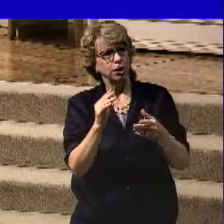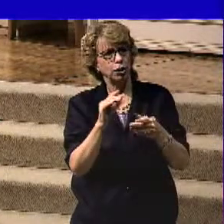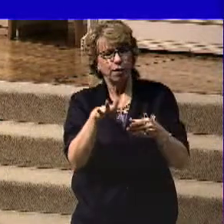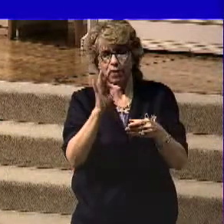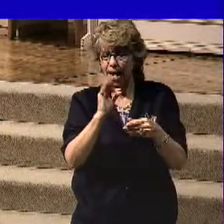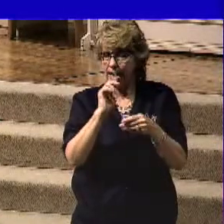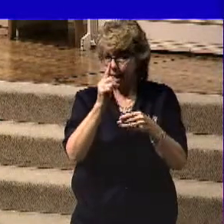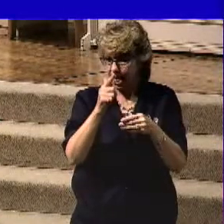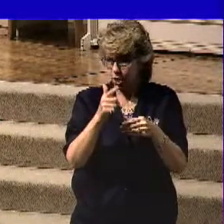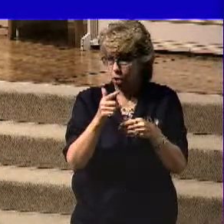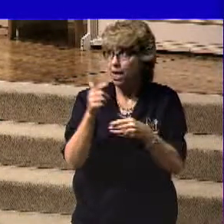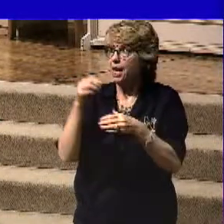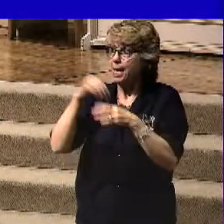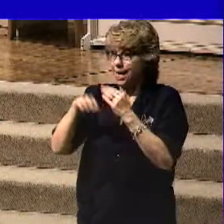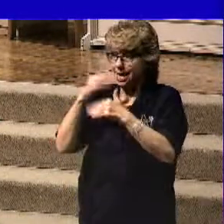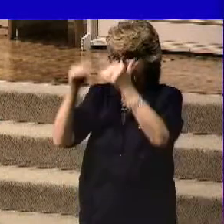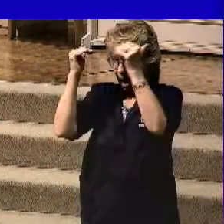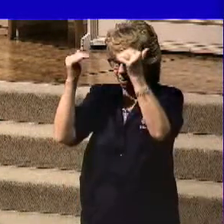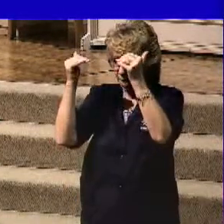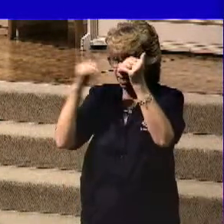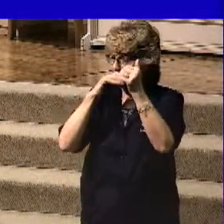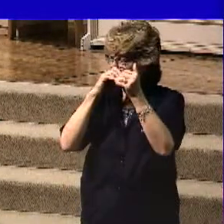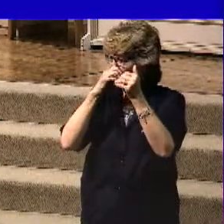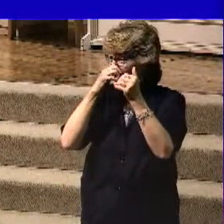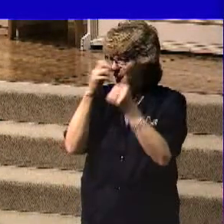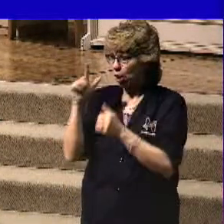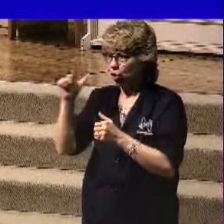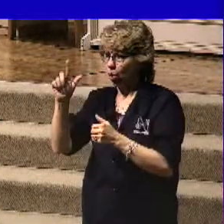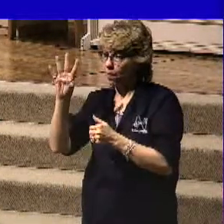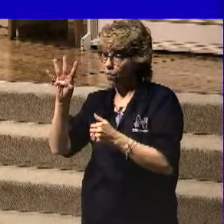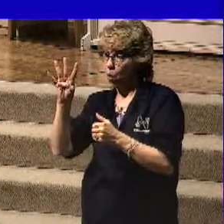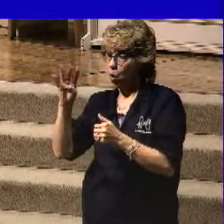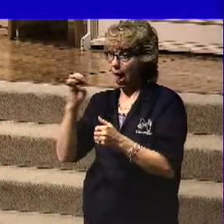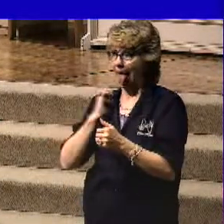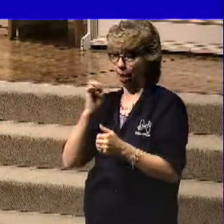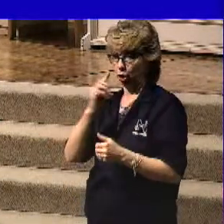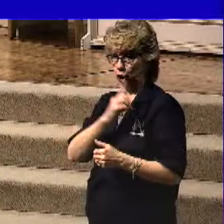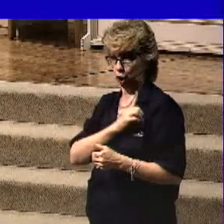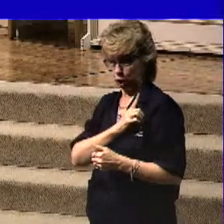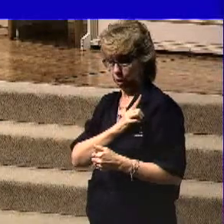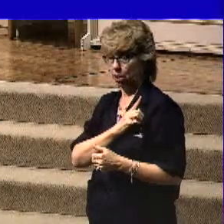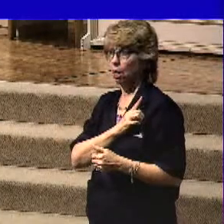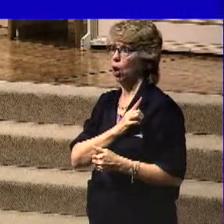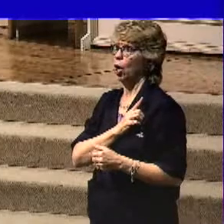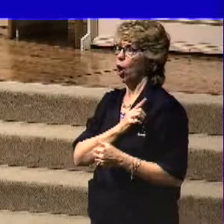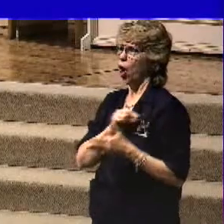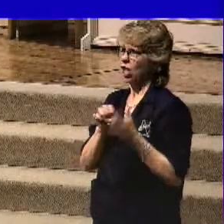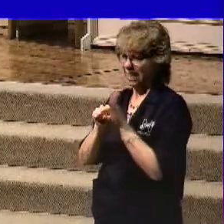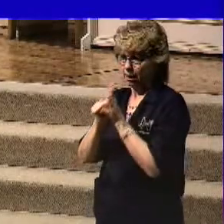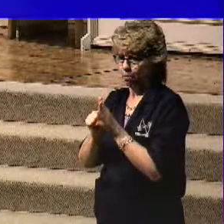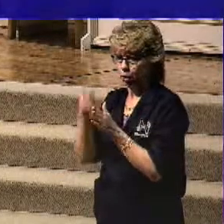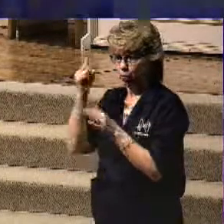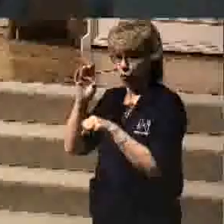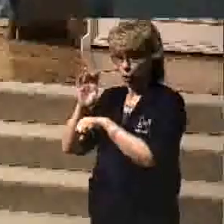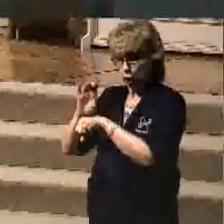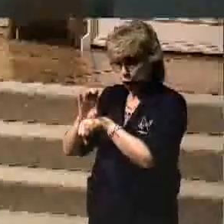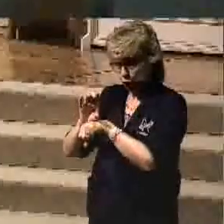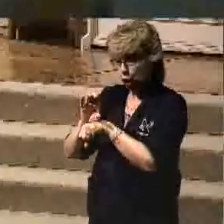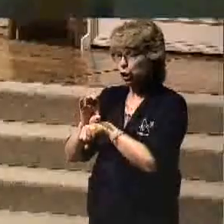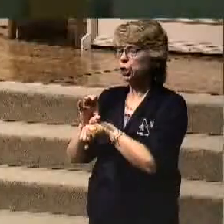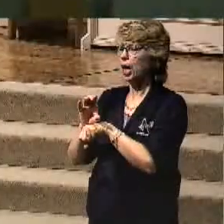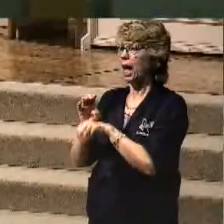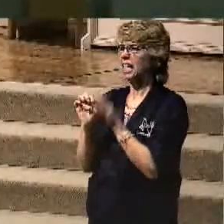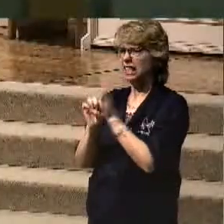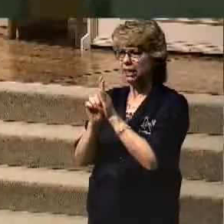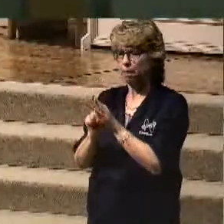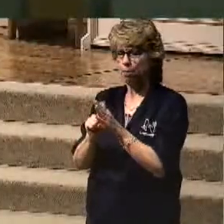And in heaven, the 24 elders represent the church and the Jews, the leaders of